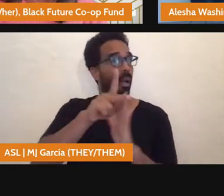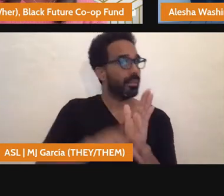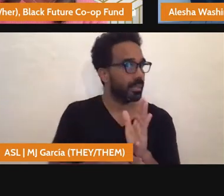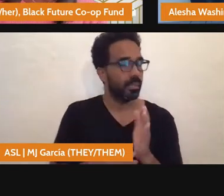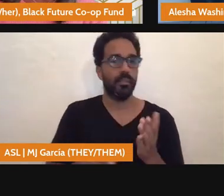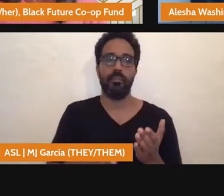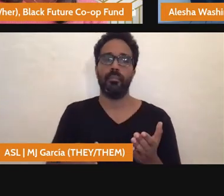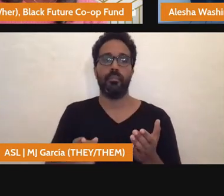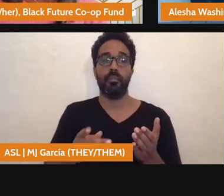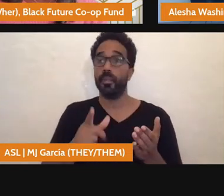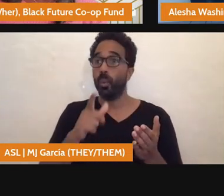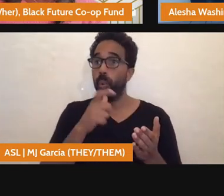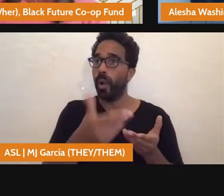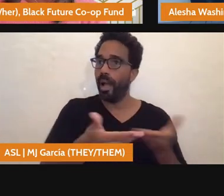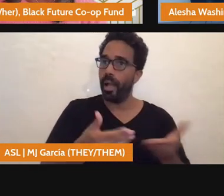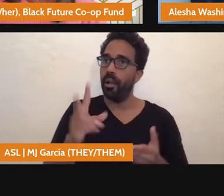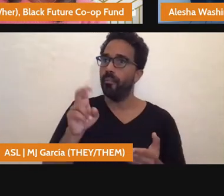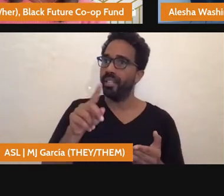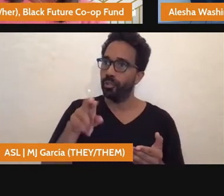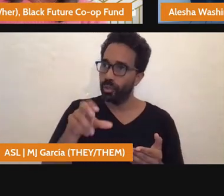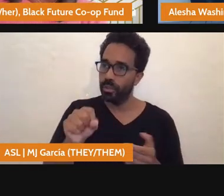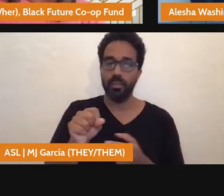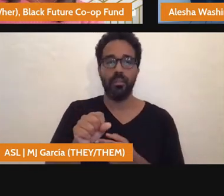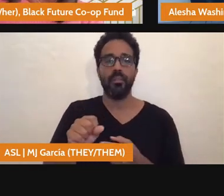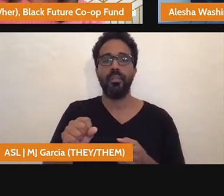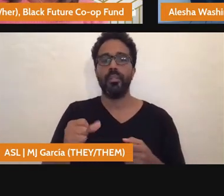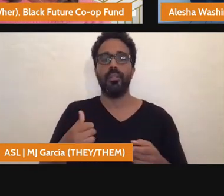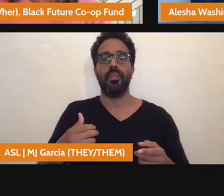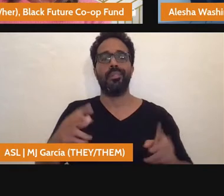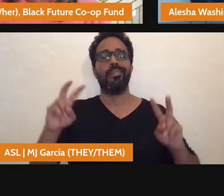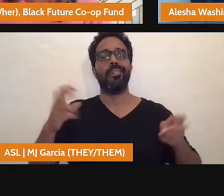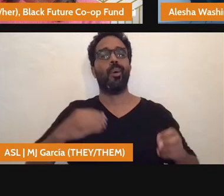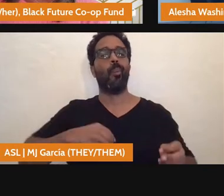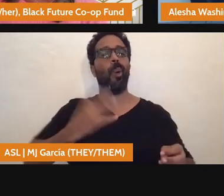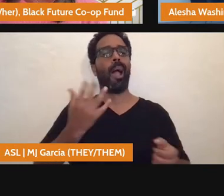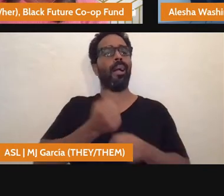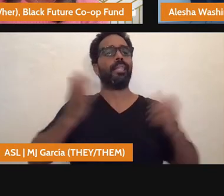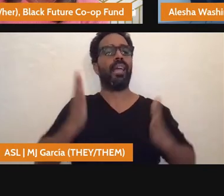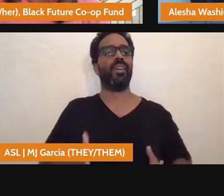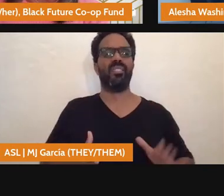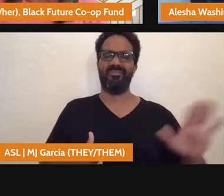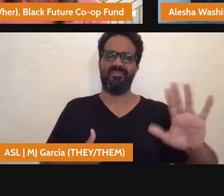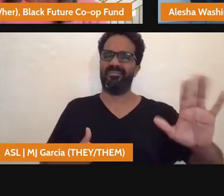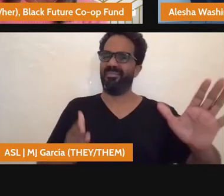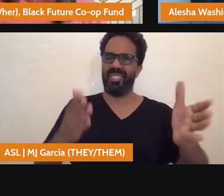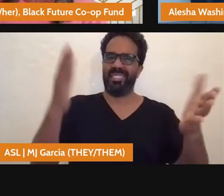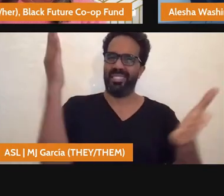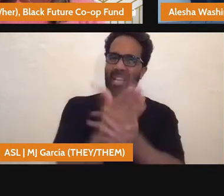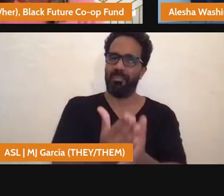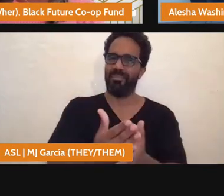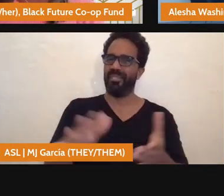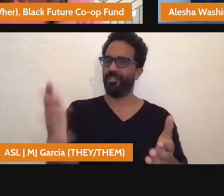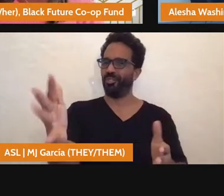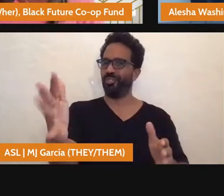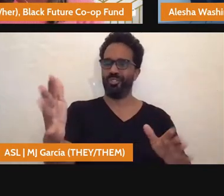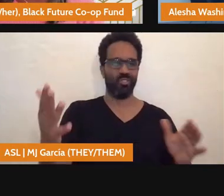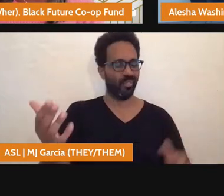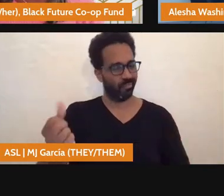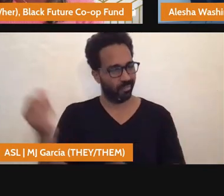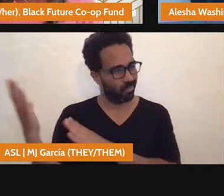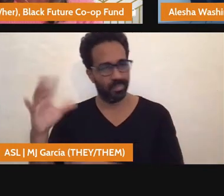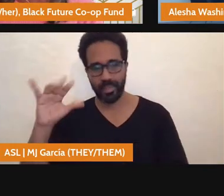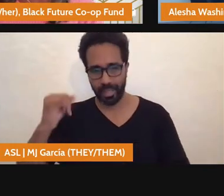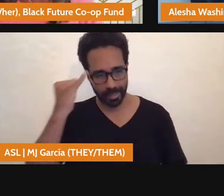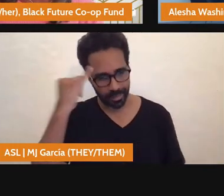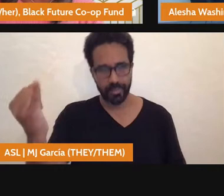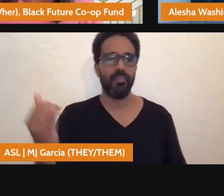savior complex. There are a couple of questions in the comments, and feel free to look over at them, and we may be